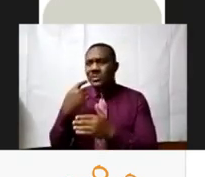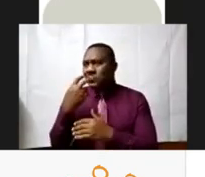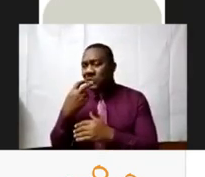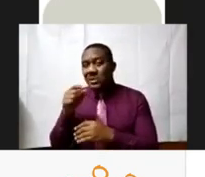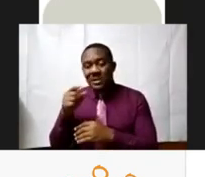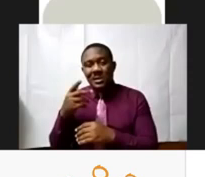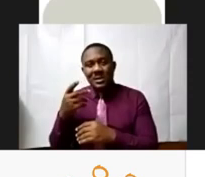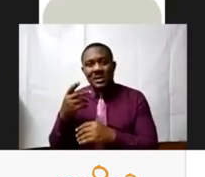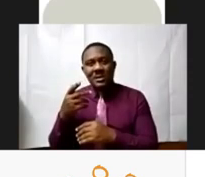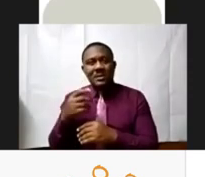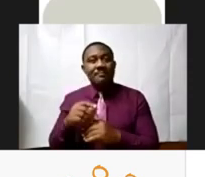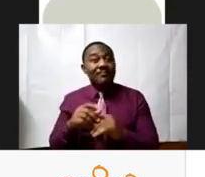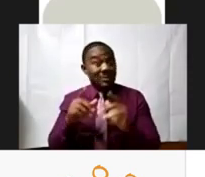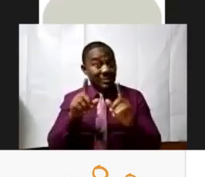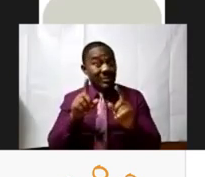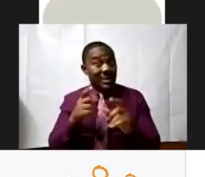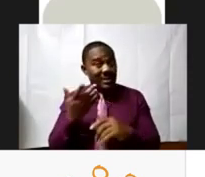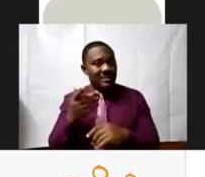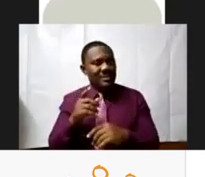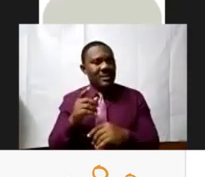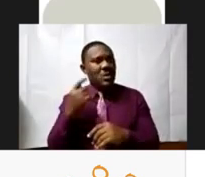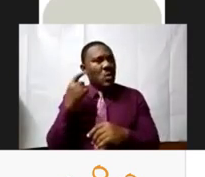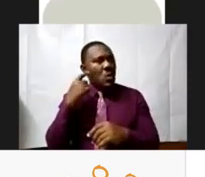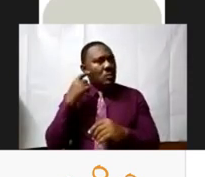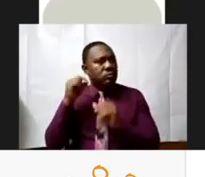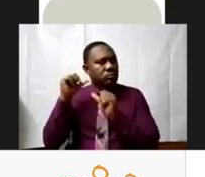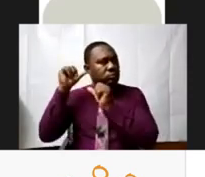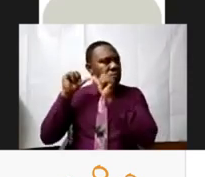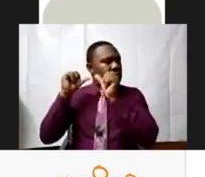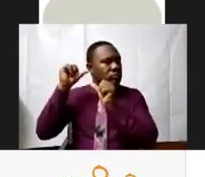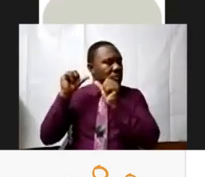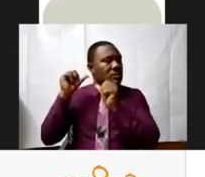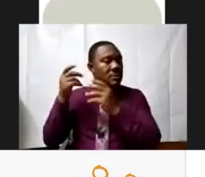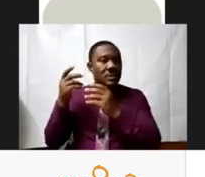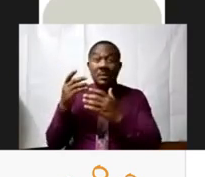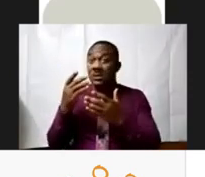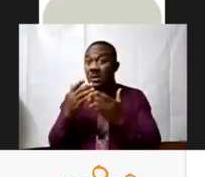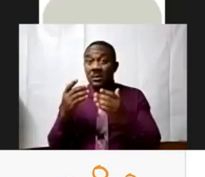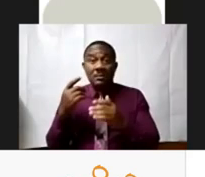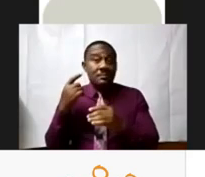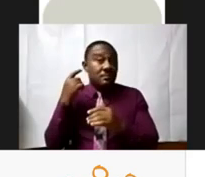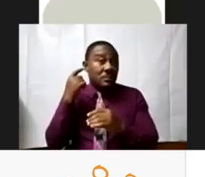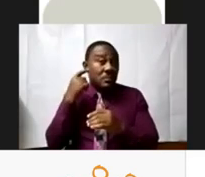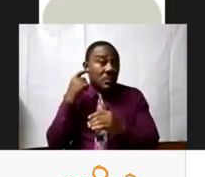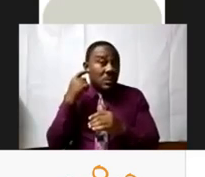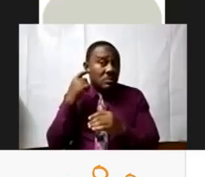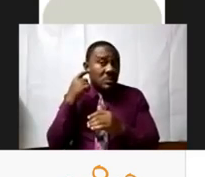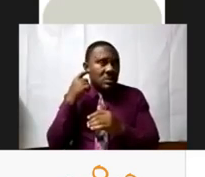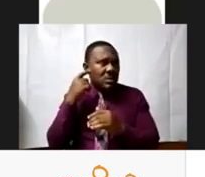the child hearing is normal, because some of them might have autism,